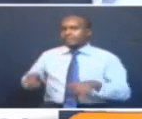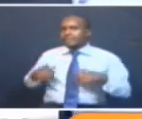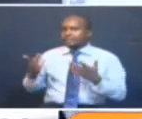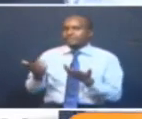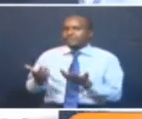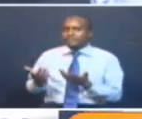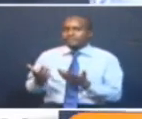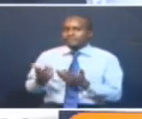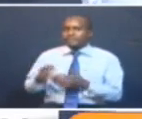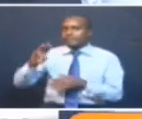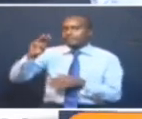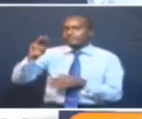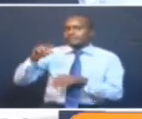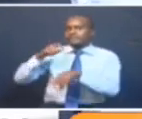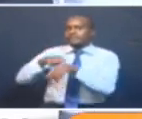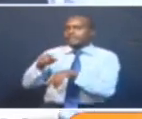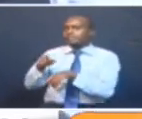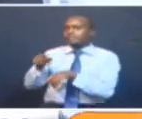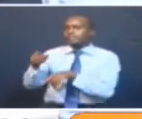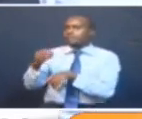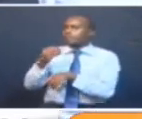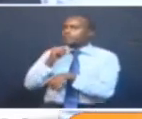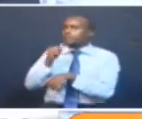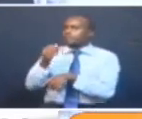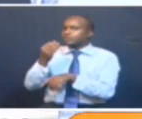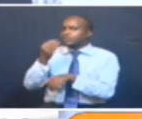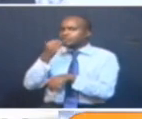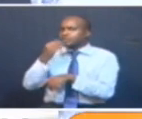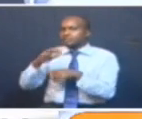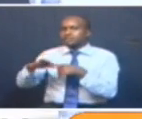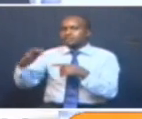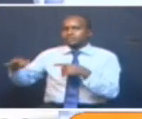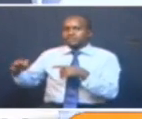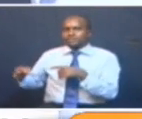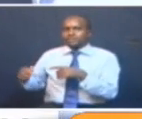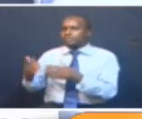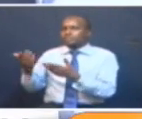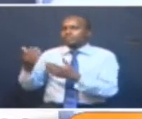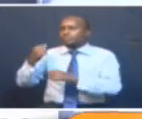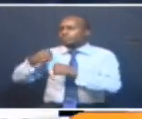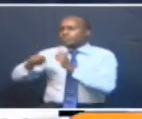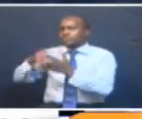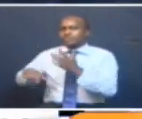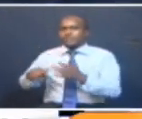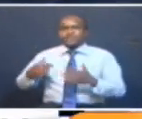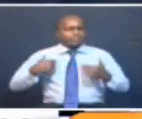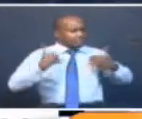mean, what does Manu do when he's not eating vegetables and stuff? I mean, what do you do? You play golf or what do you do? No, play